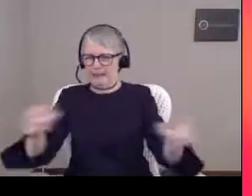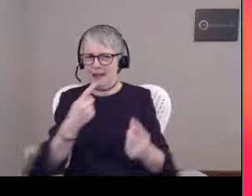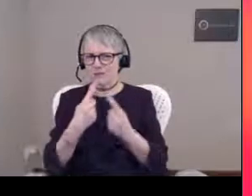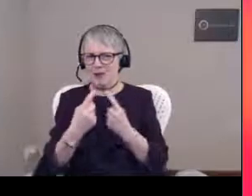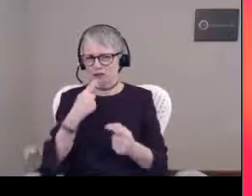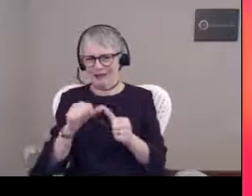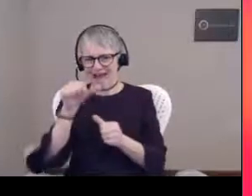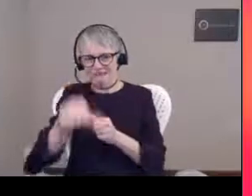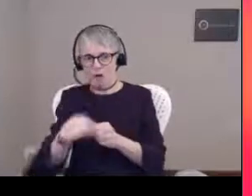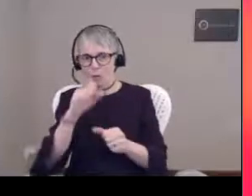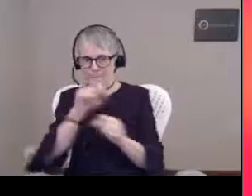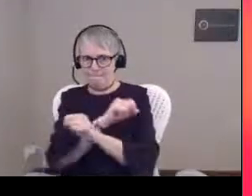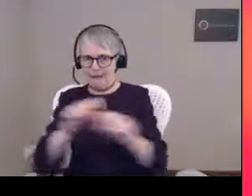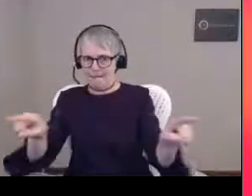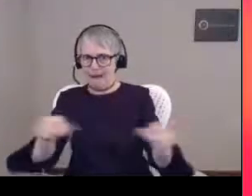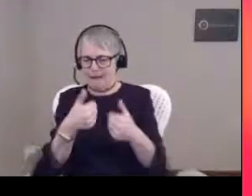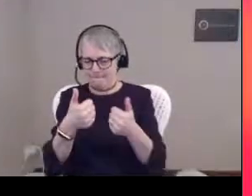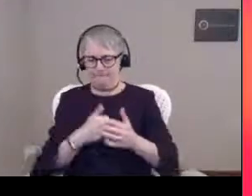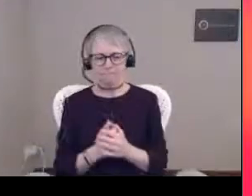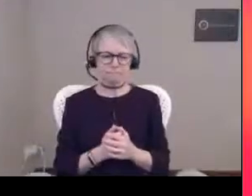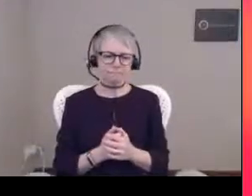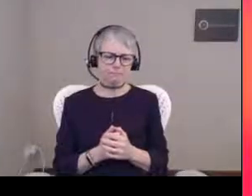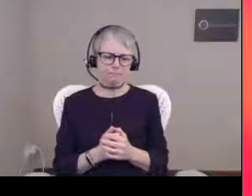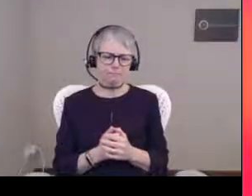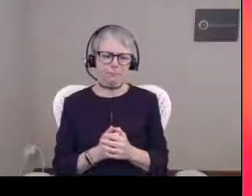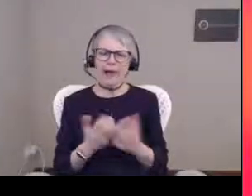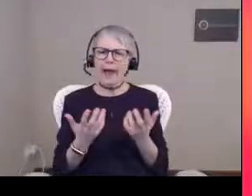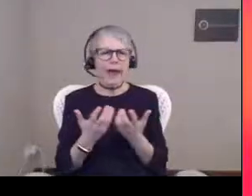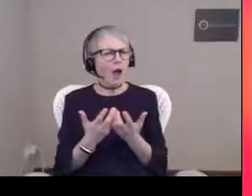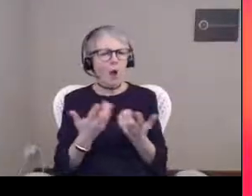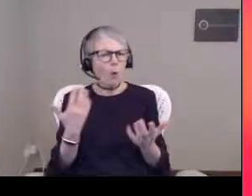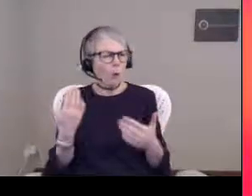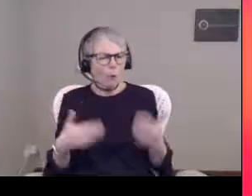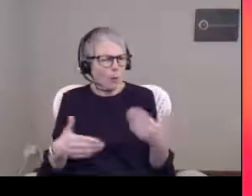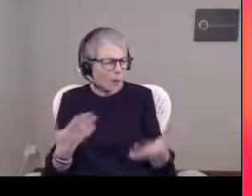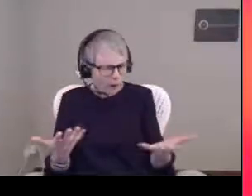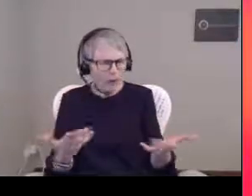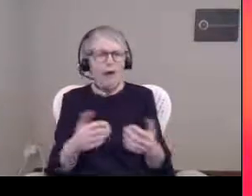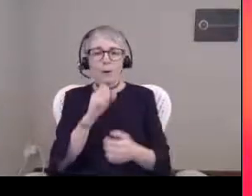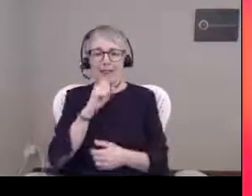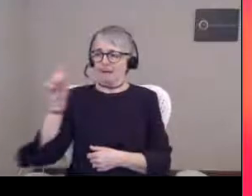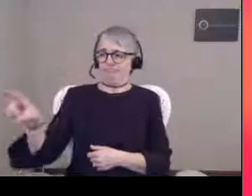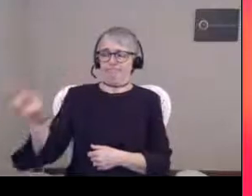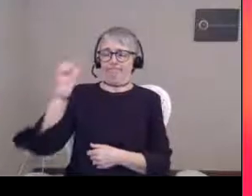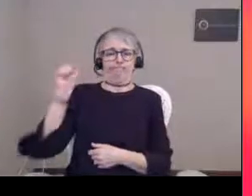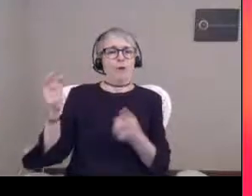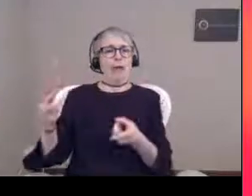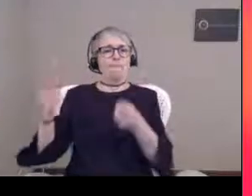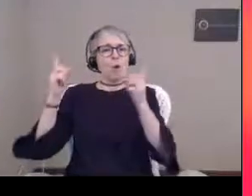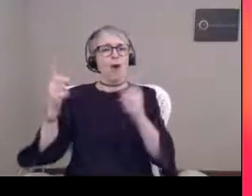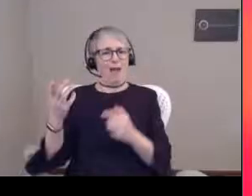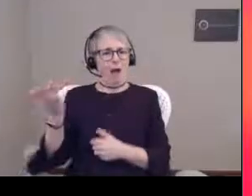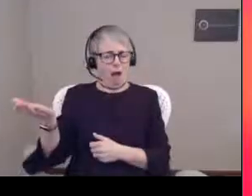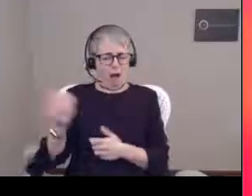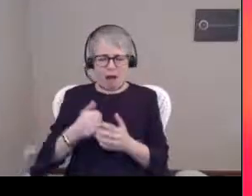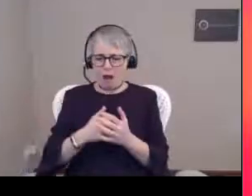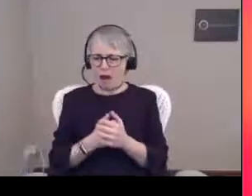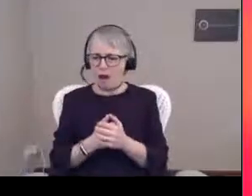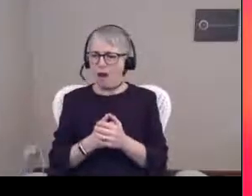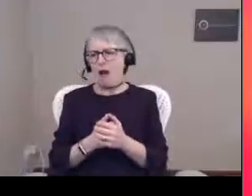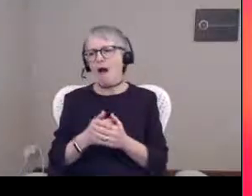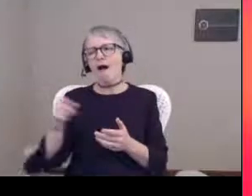this event. And the way they work is that we're going to get individual employers who are those few